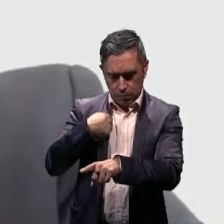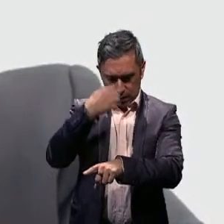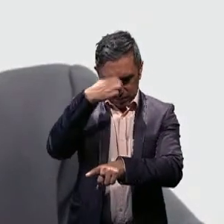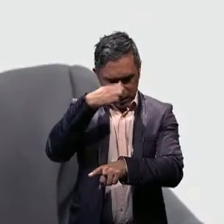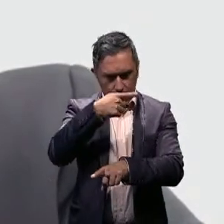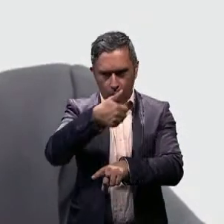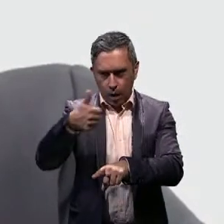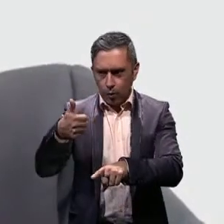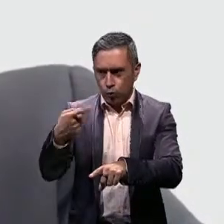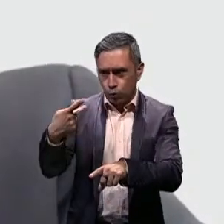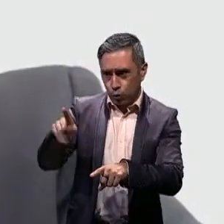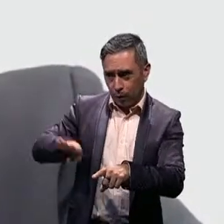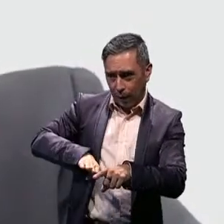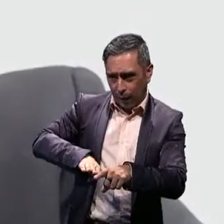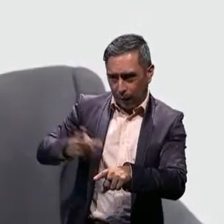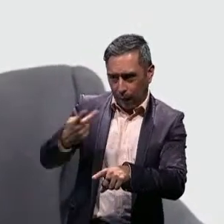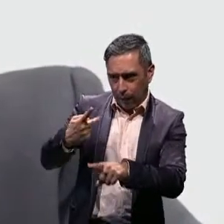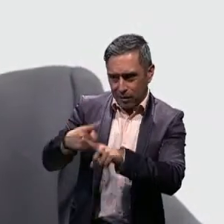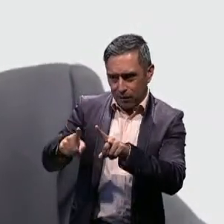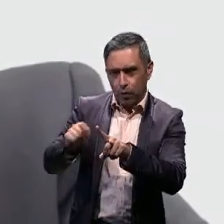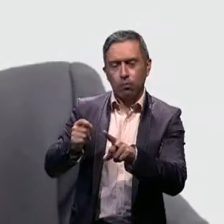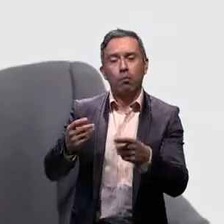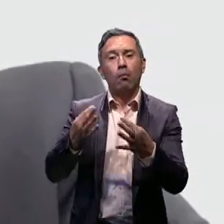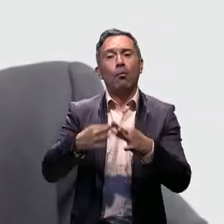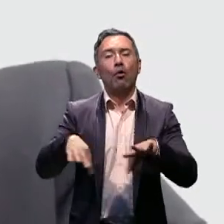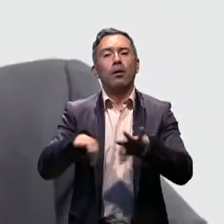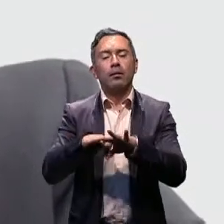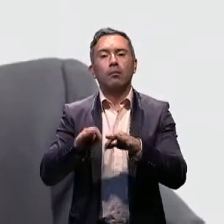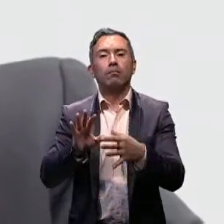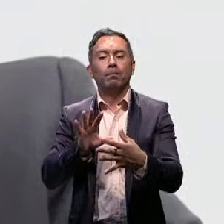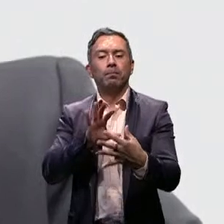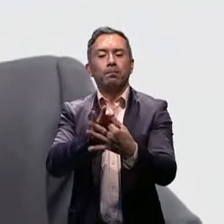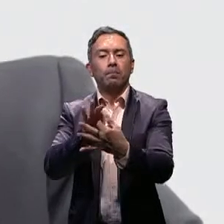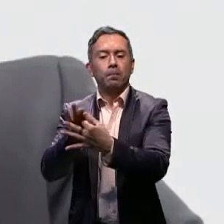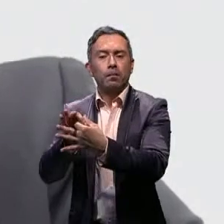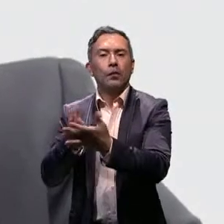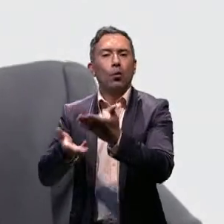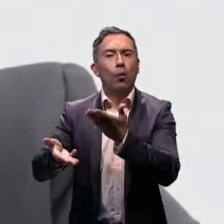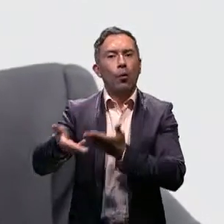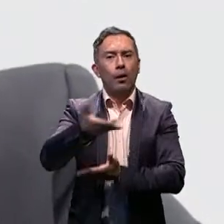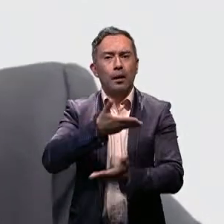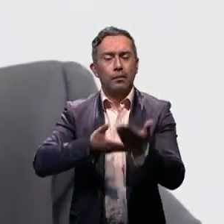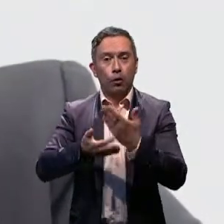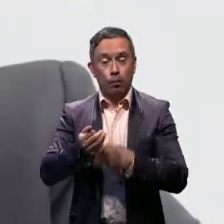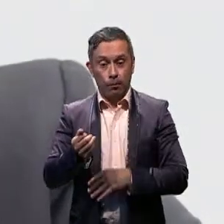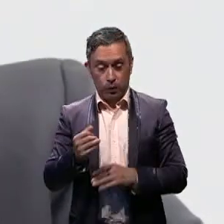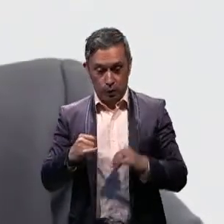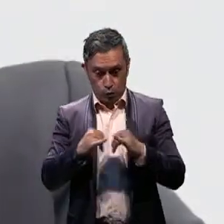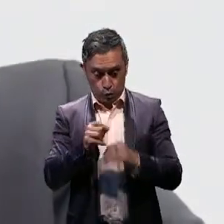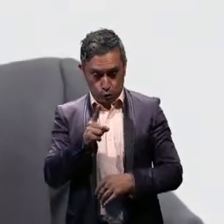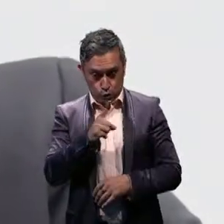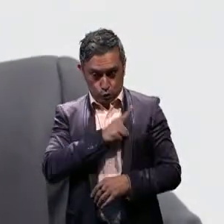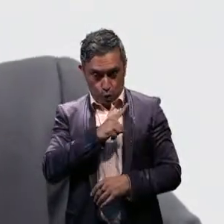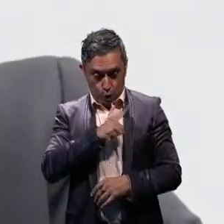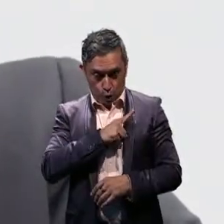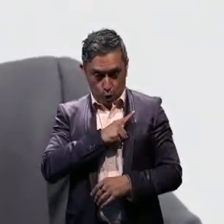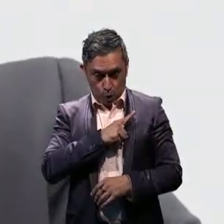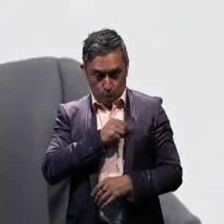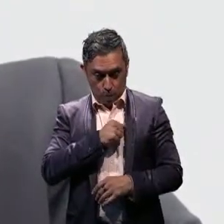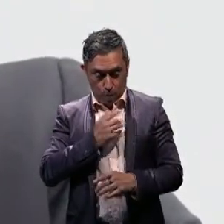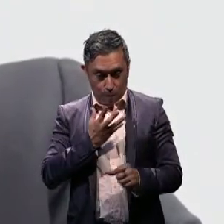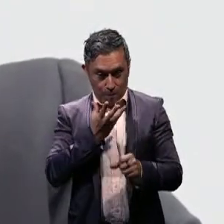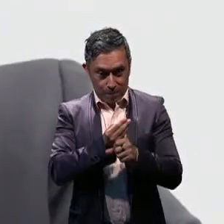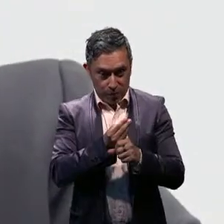nature, other attributes. What we need is this collective work. Individually, we cannot